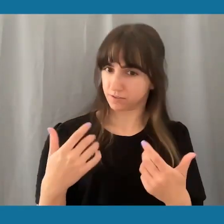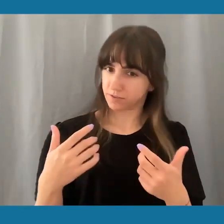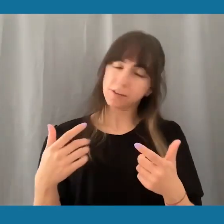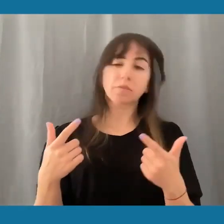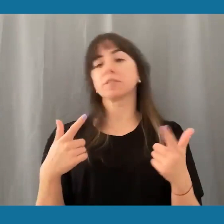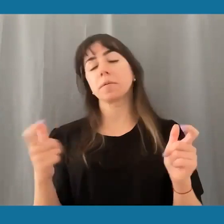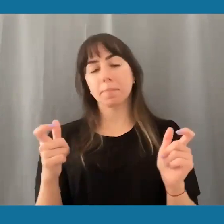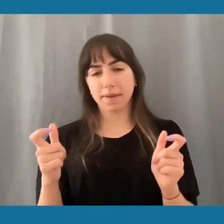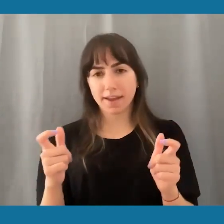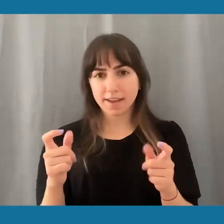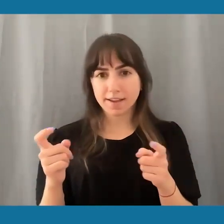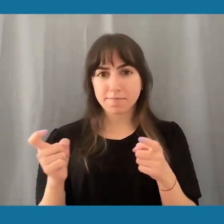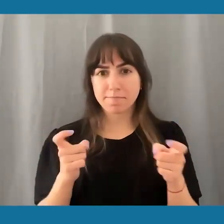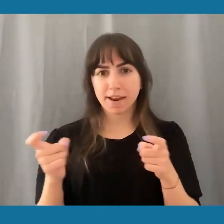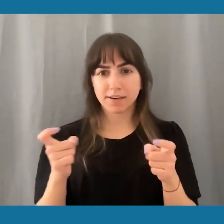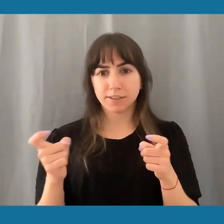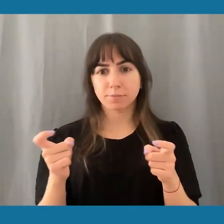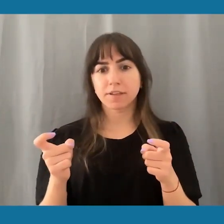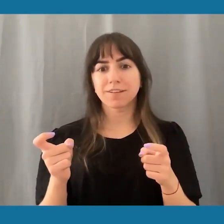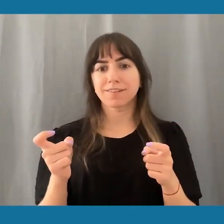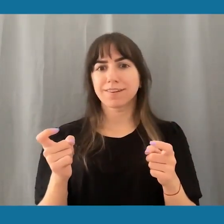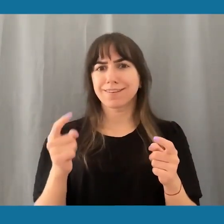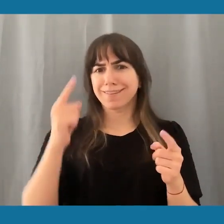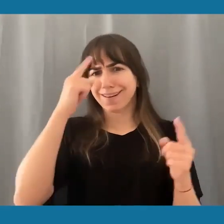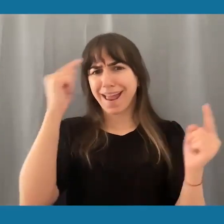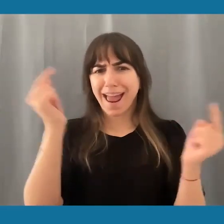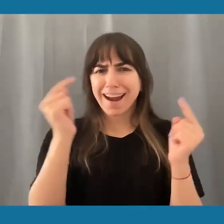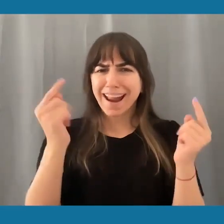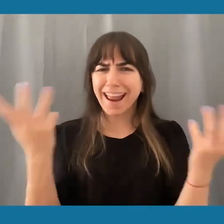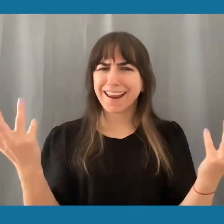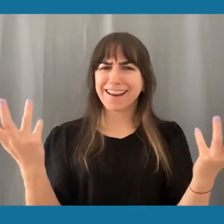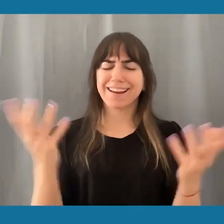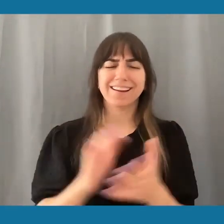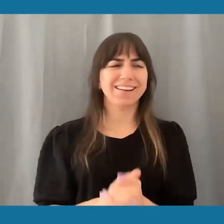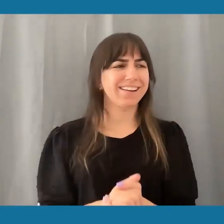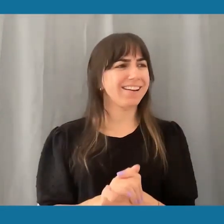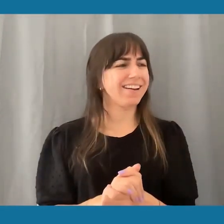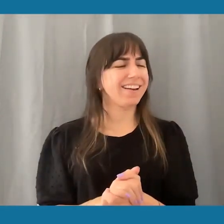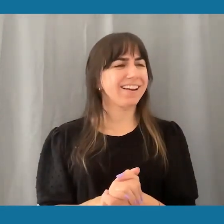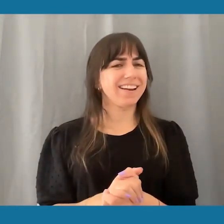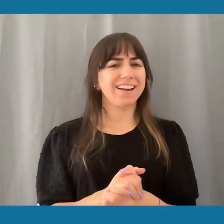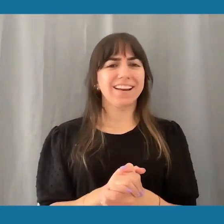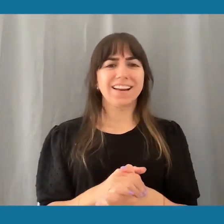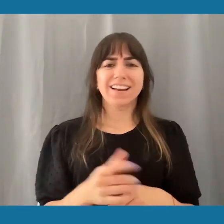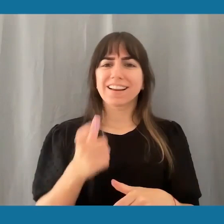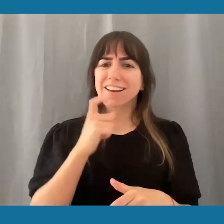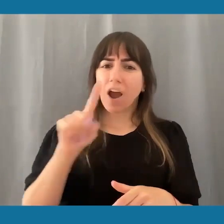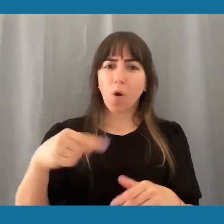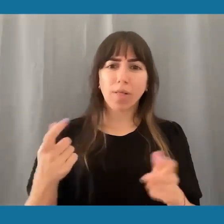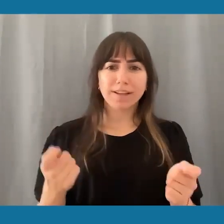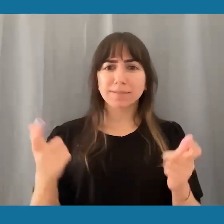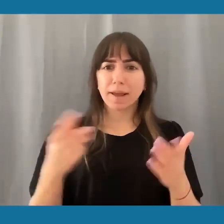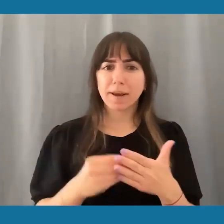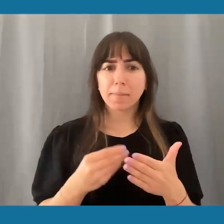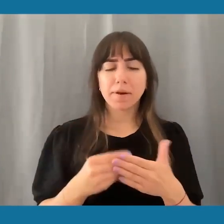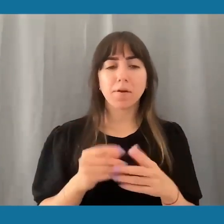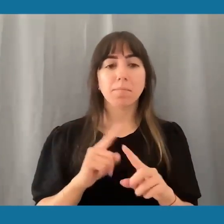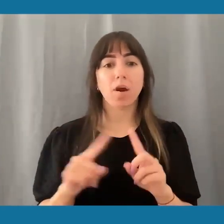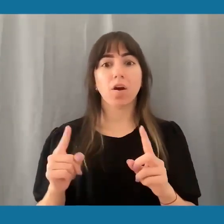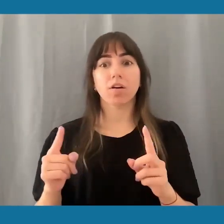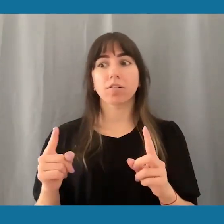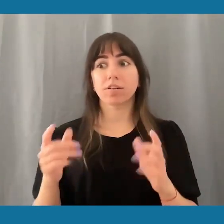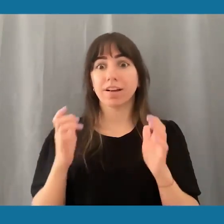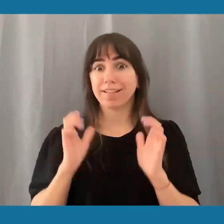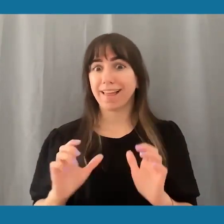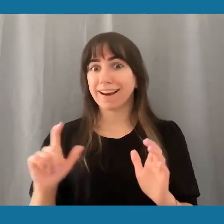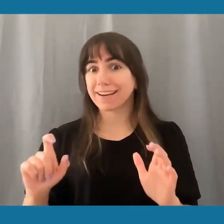spending money. It was, what does the client need? What are their needs? And so we had to massively spend down, hurry up and